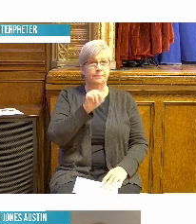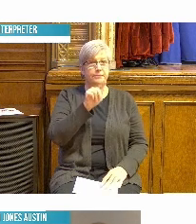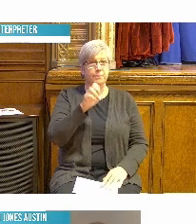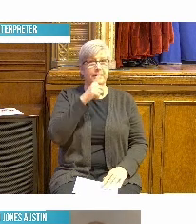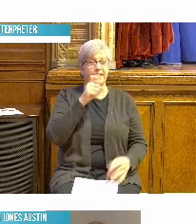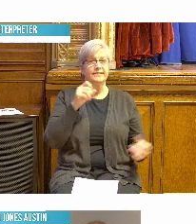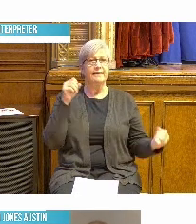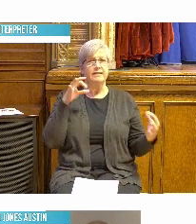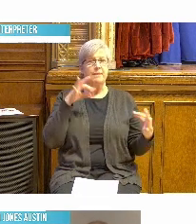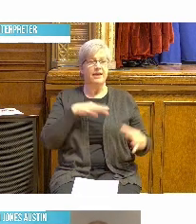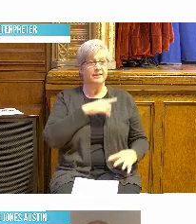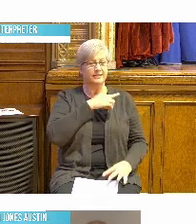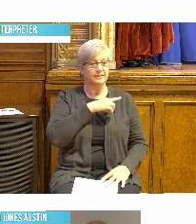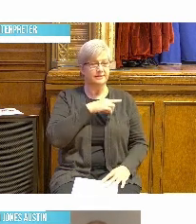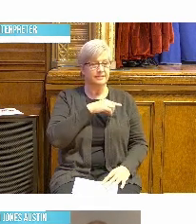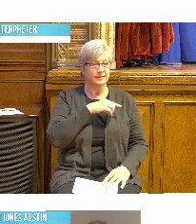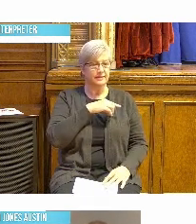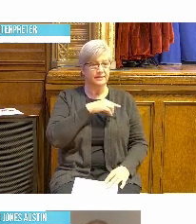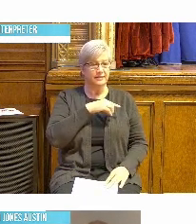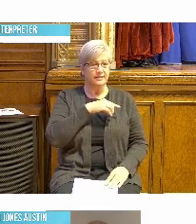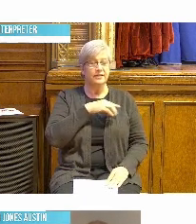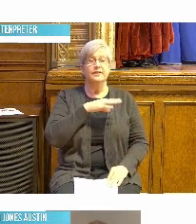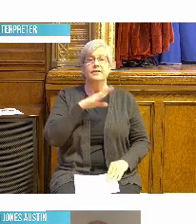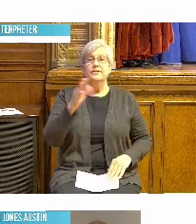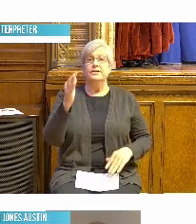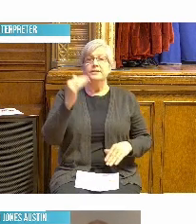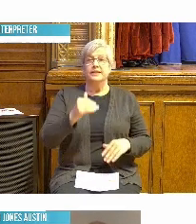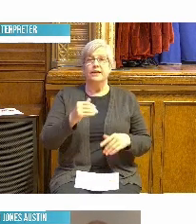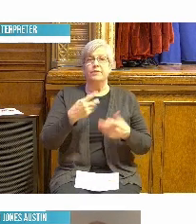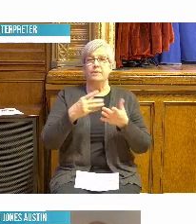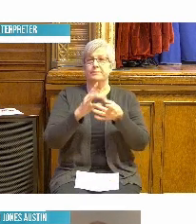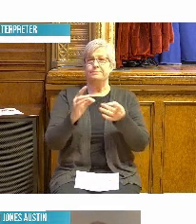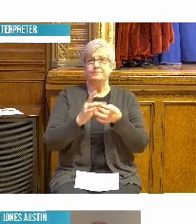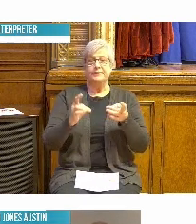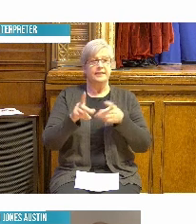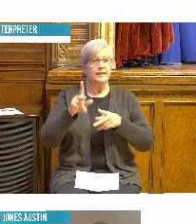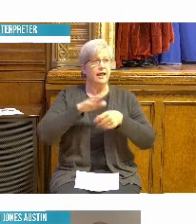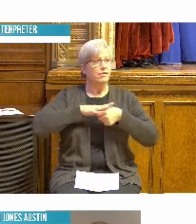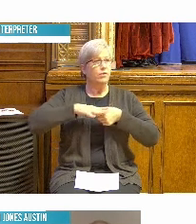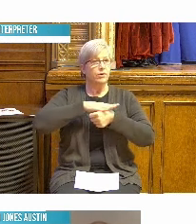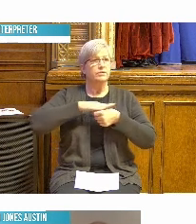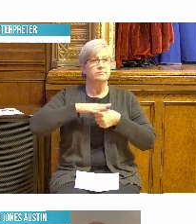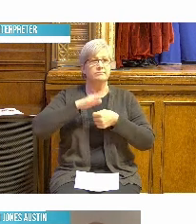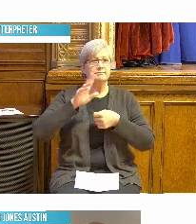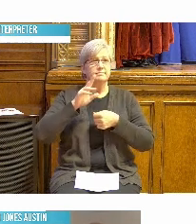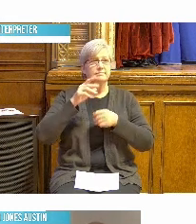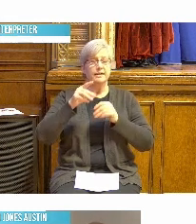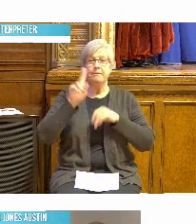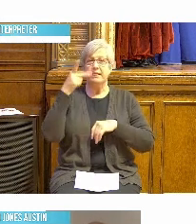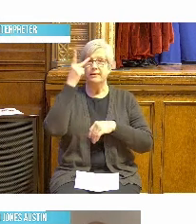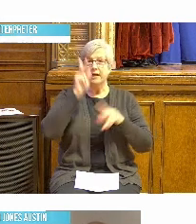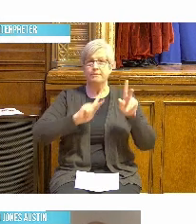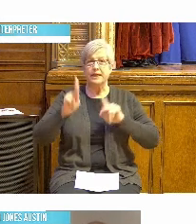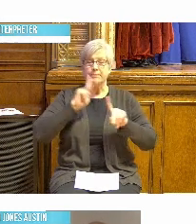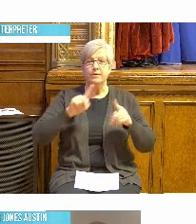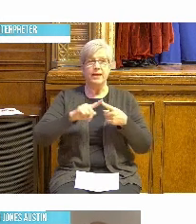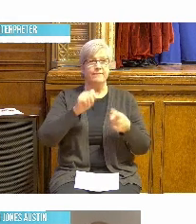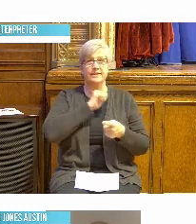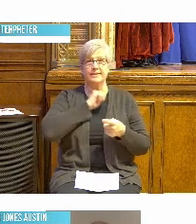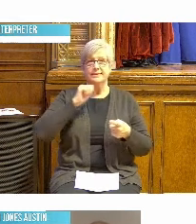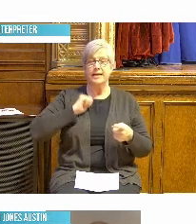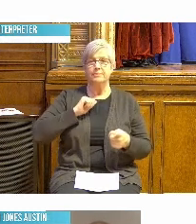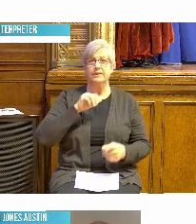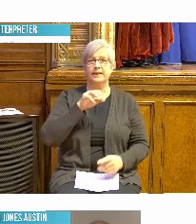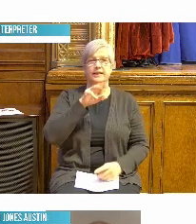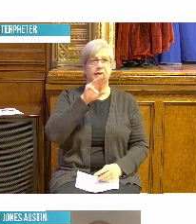it's creating an echo. We want to acknowledge the elected officials in the room, and we are just thrilled that we have Assembly Member